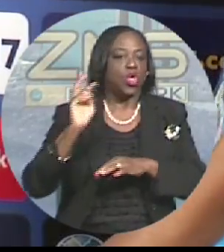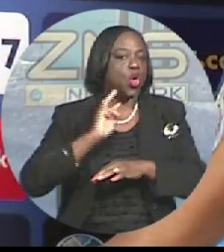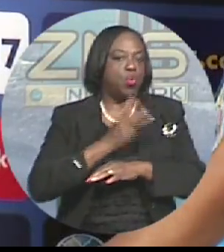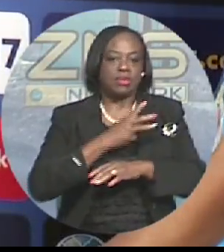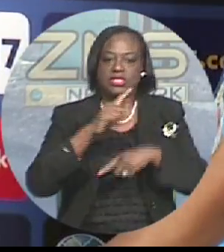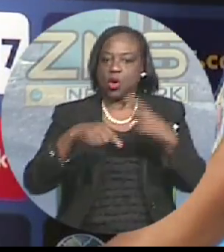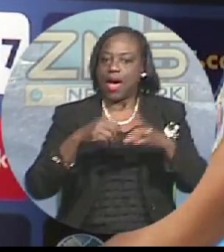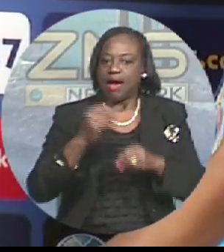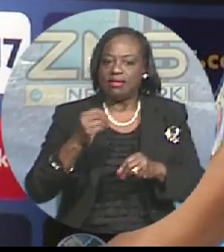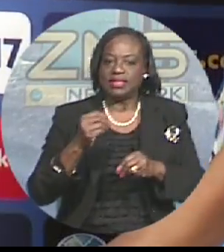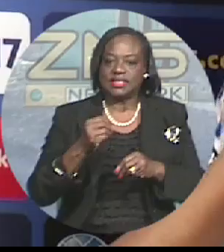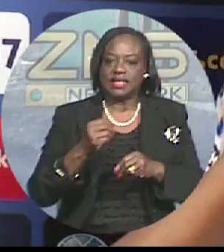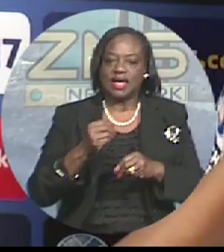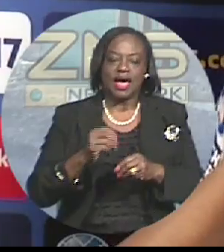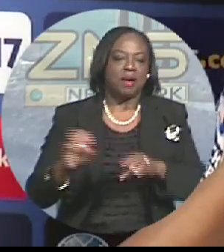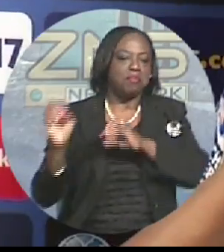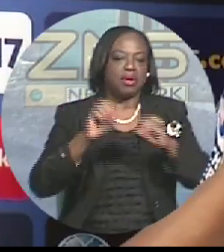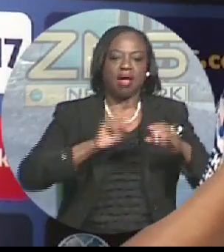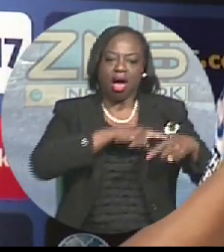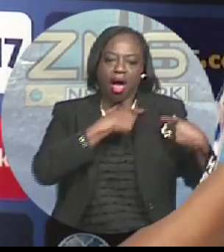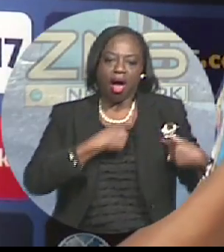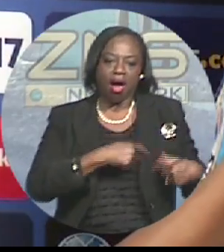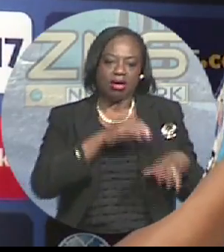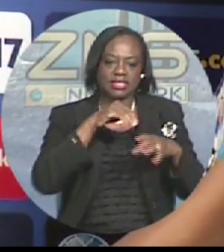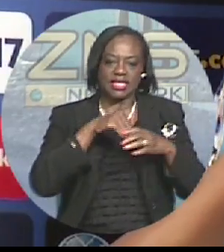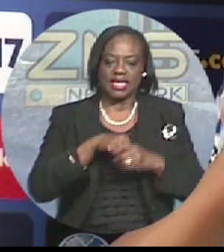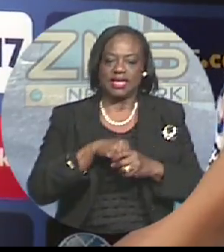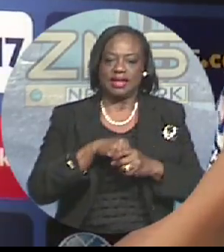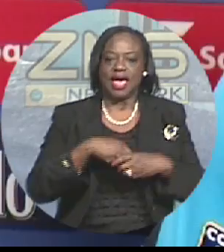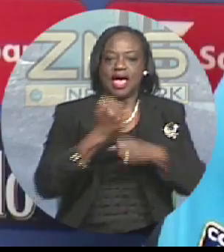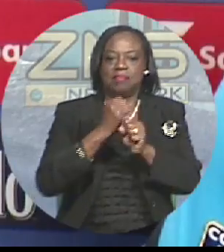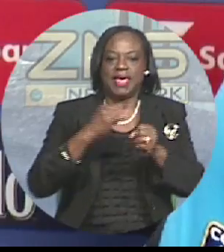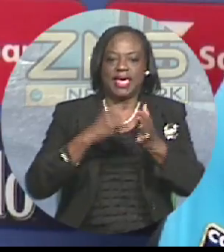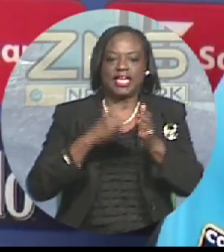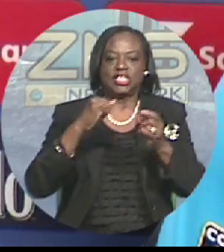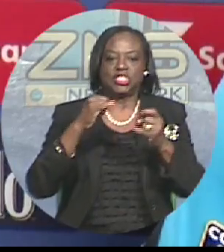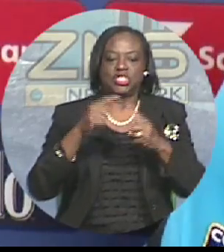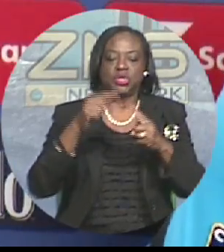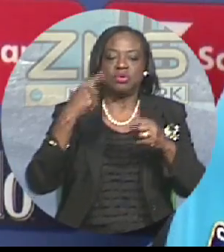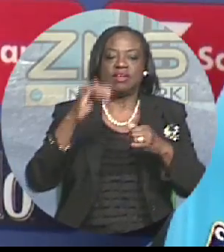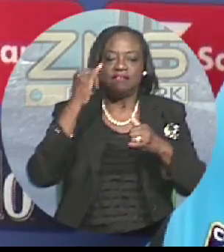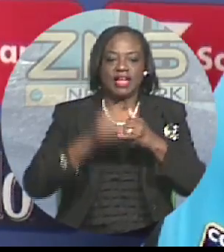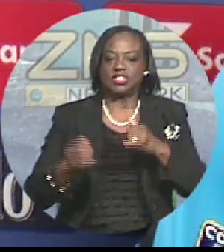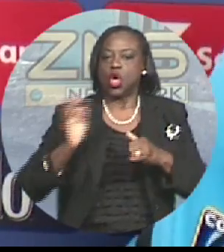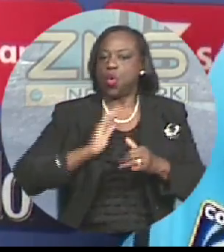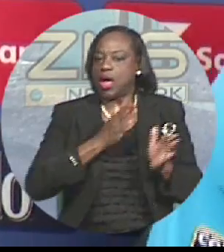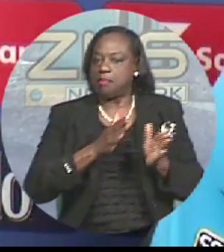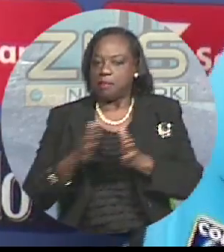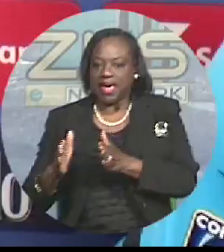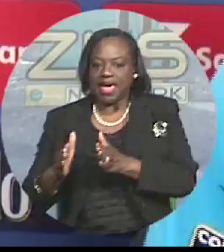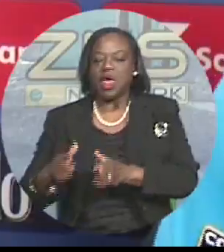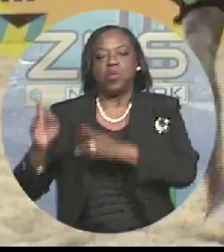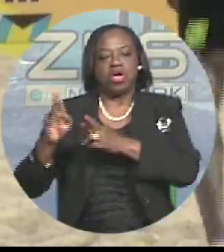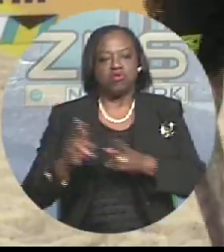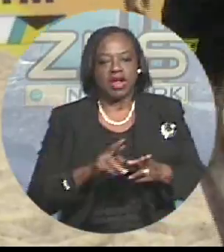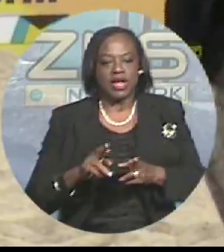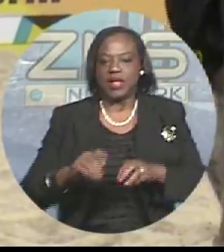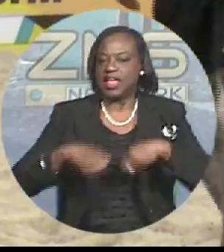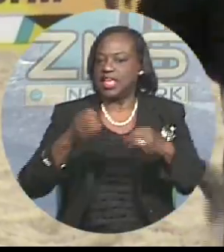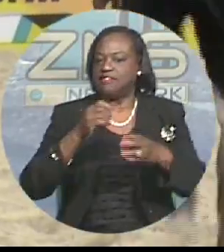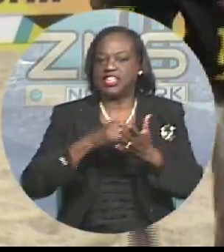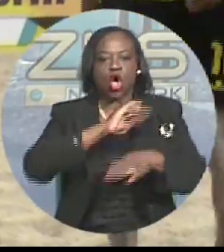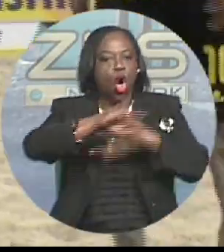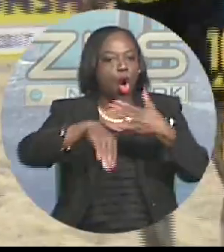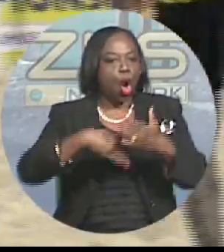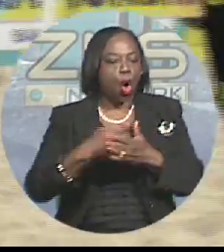on hard and come out victorious and get to the semifinals and make it to the finals. Be prepared, be ready, and we're going to give it all for the country. Play